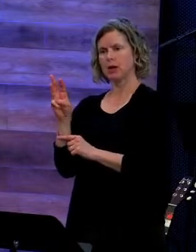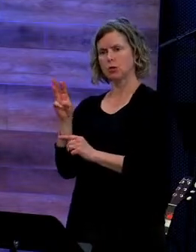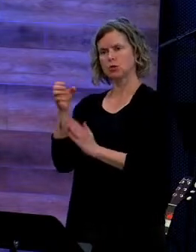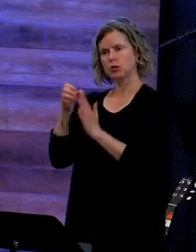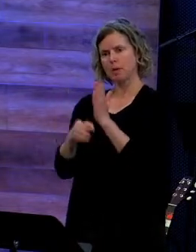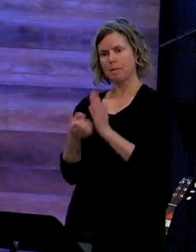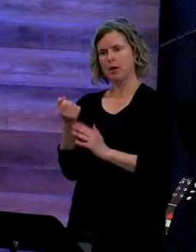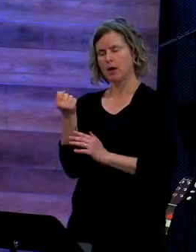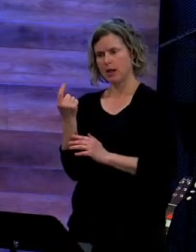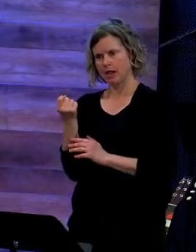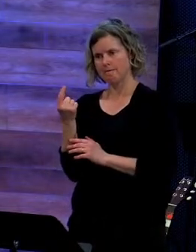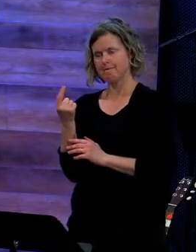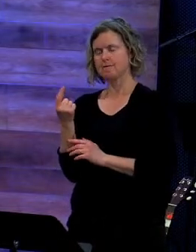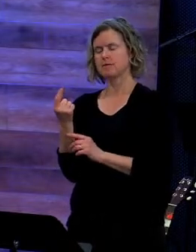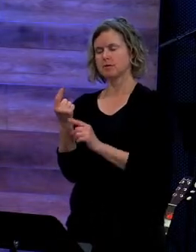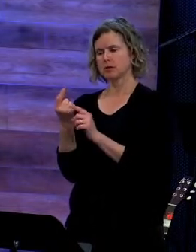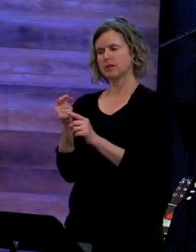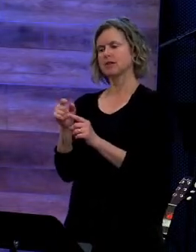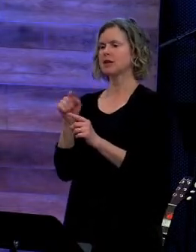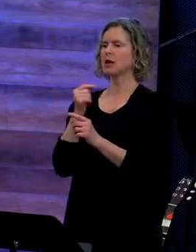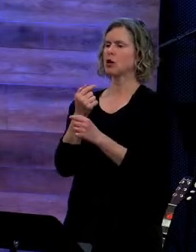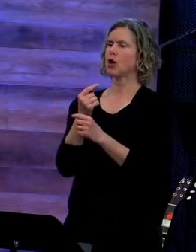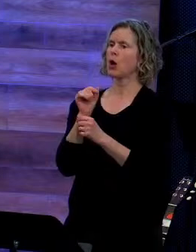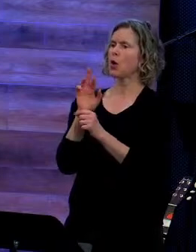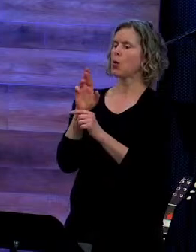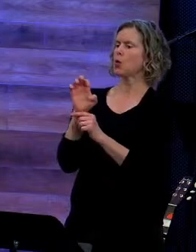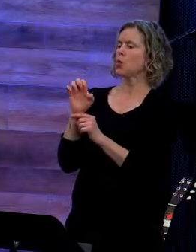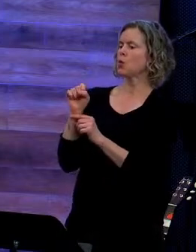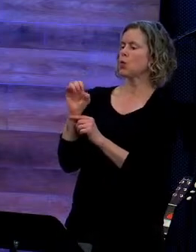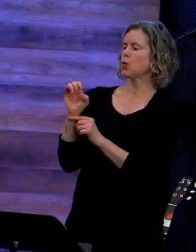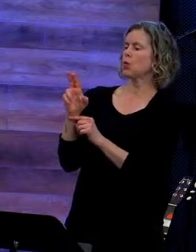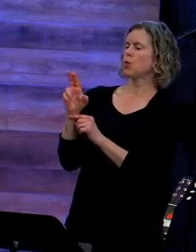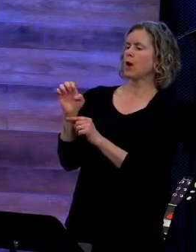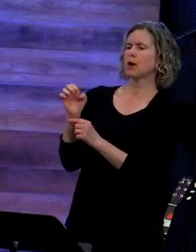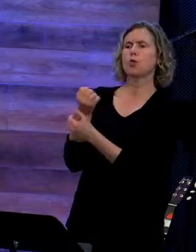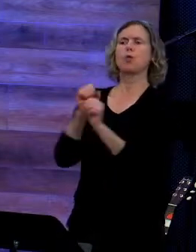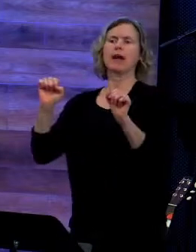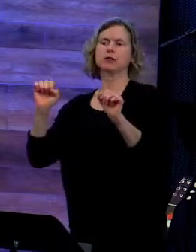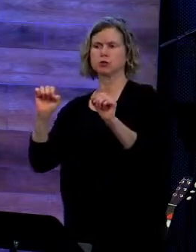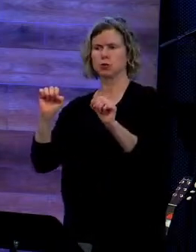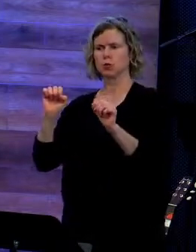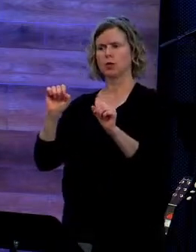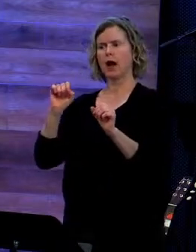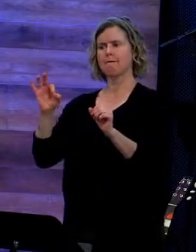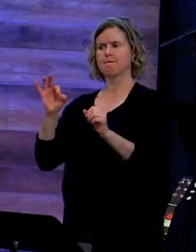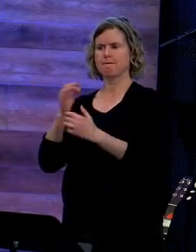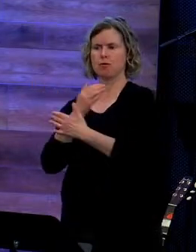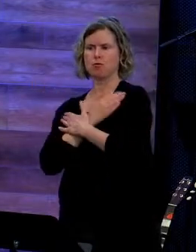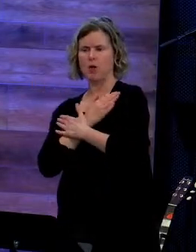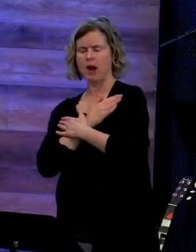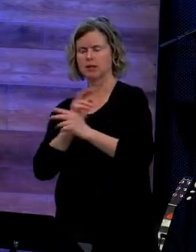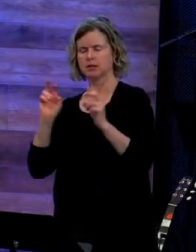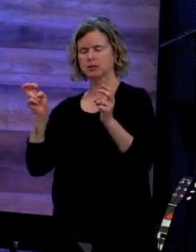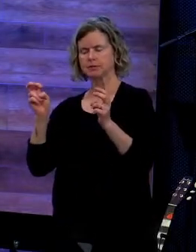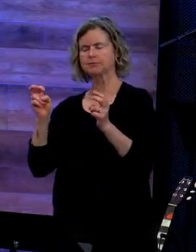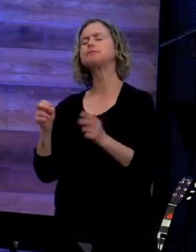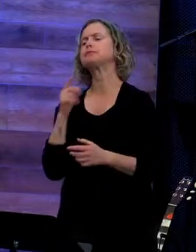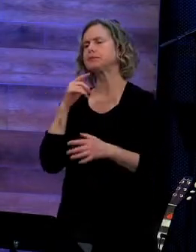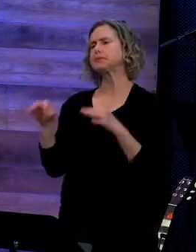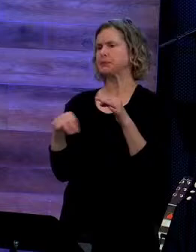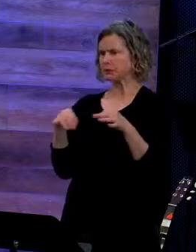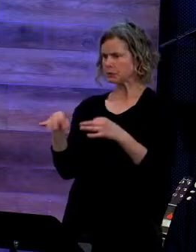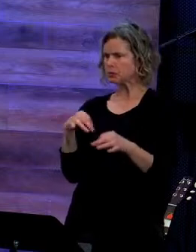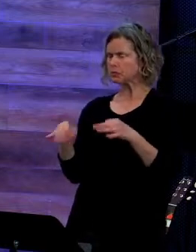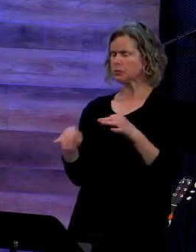the rescue of rest. Now, before I read these verses, let me set up the context. So right after God